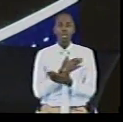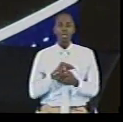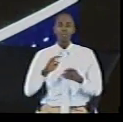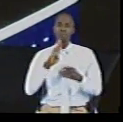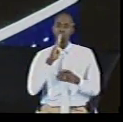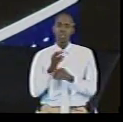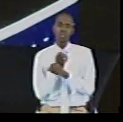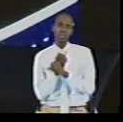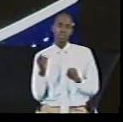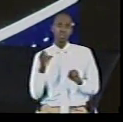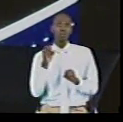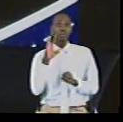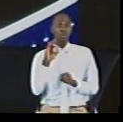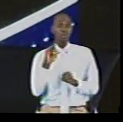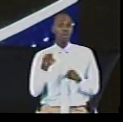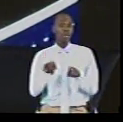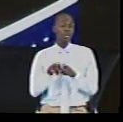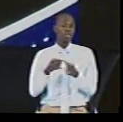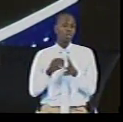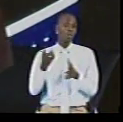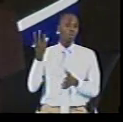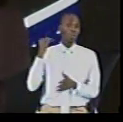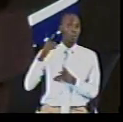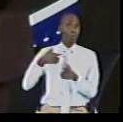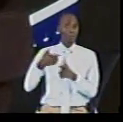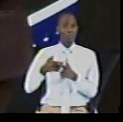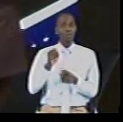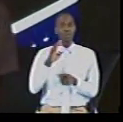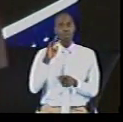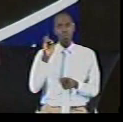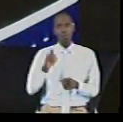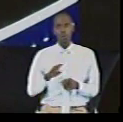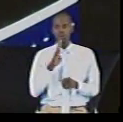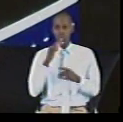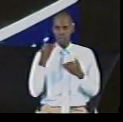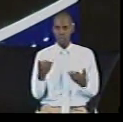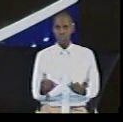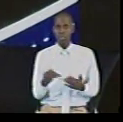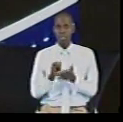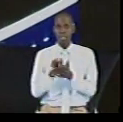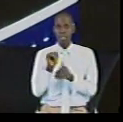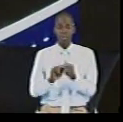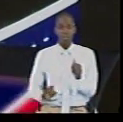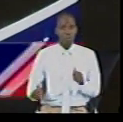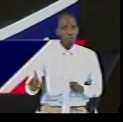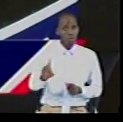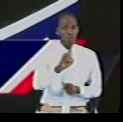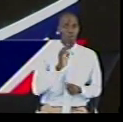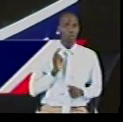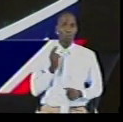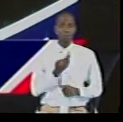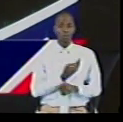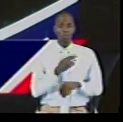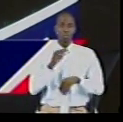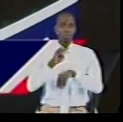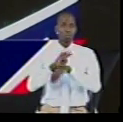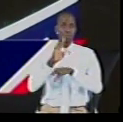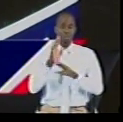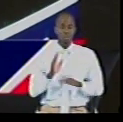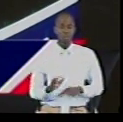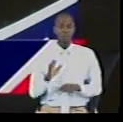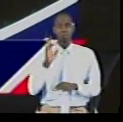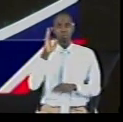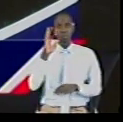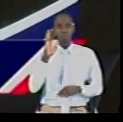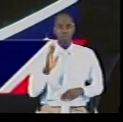should be today that every one of us ministers, every one of us preachers, every one of us leaders, every one